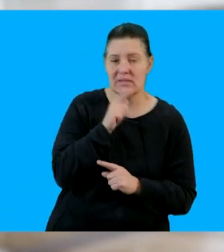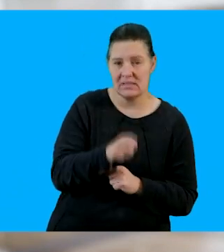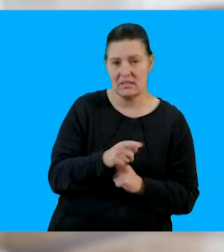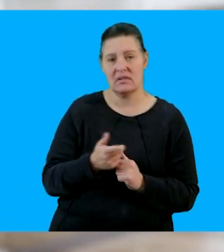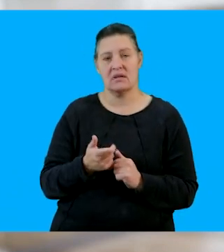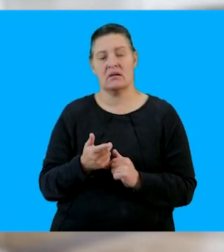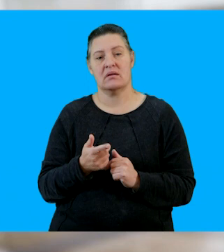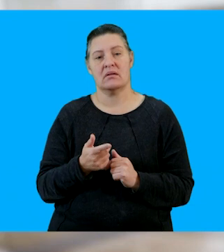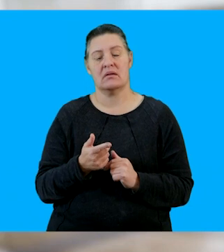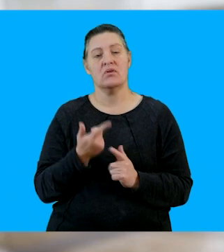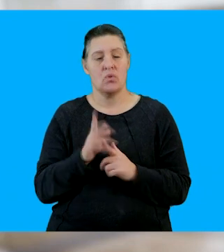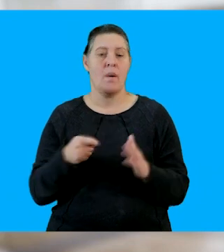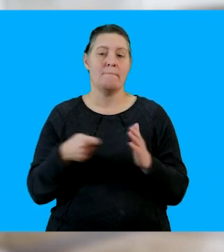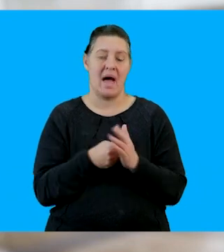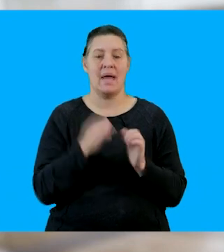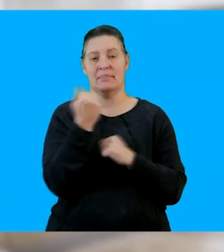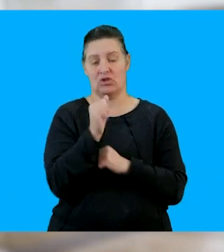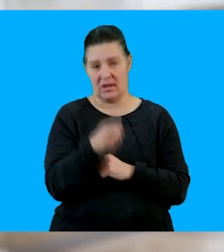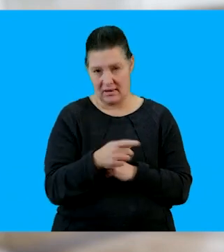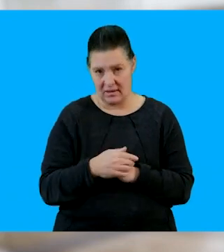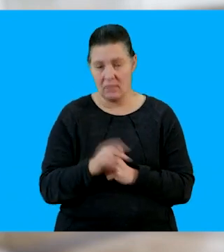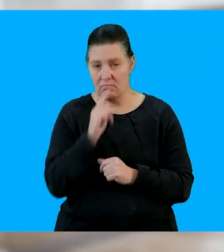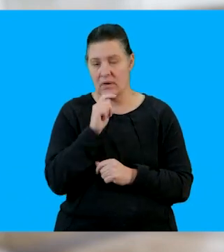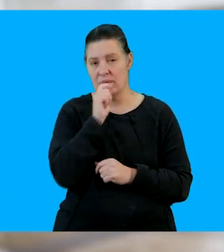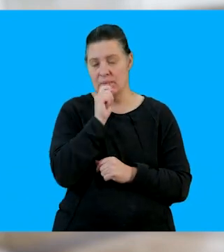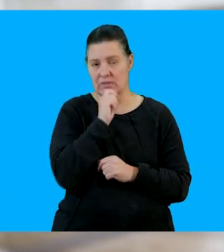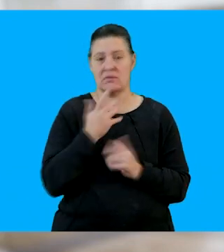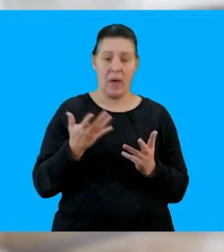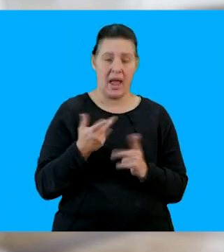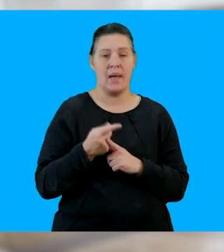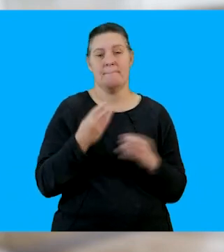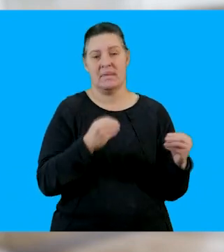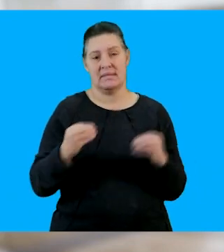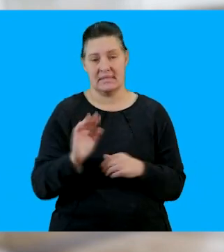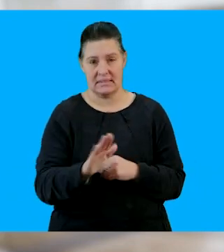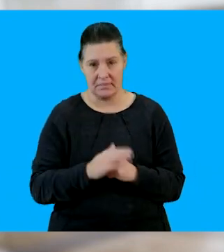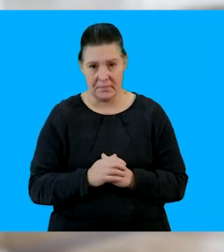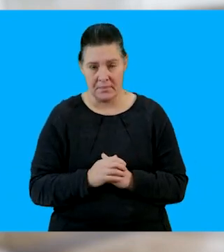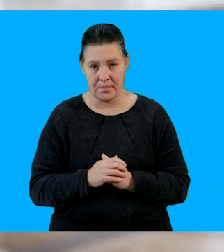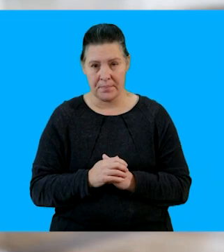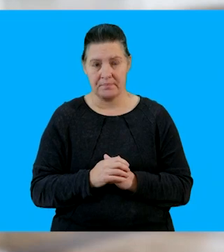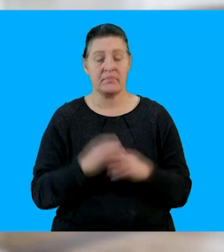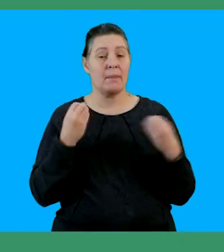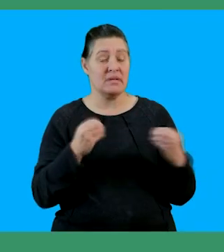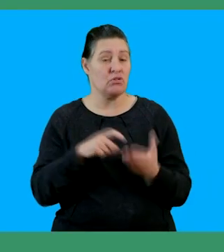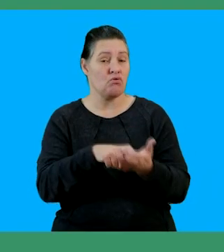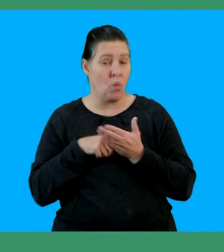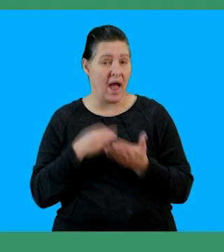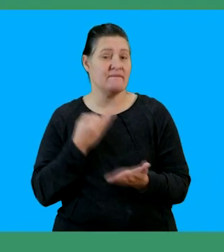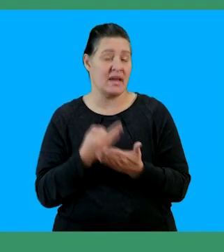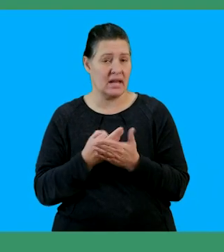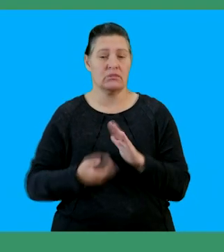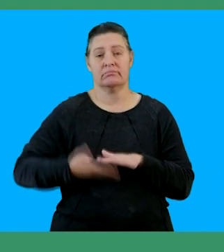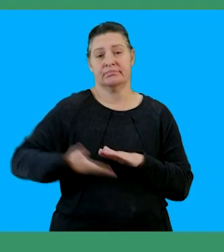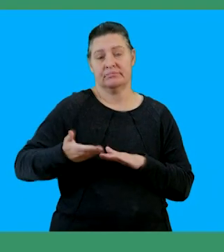use, obviously, to buy the machinery that are going to be used in a business. Businesses require